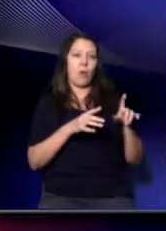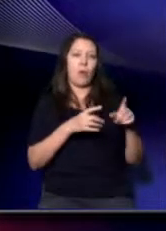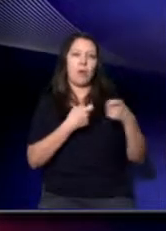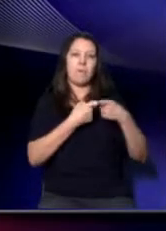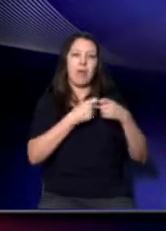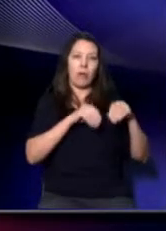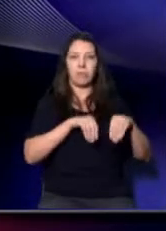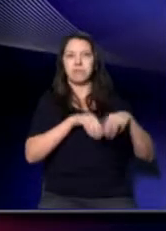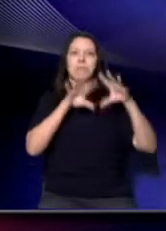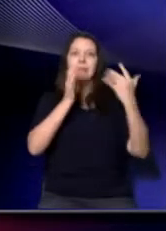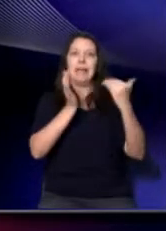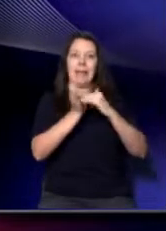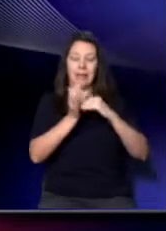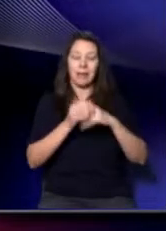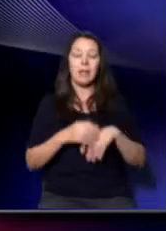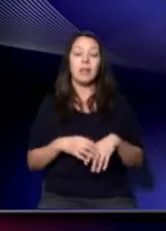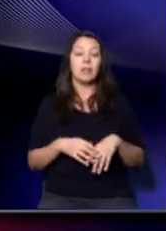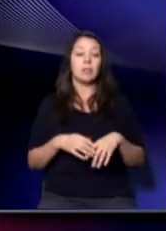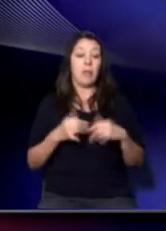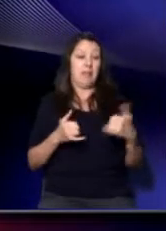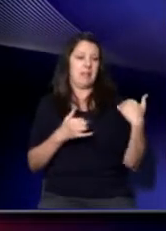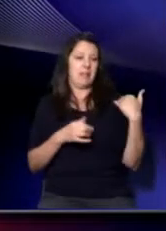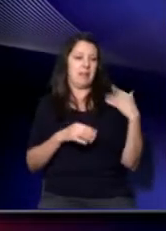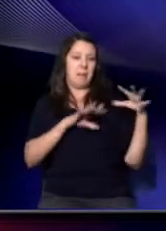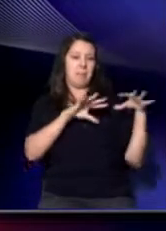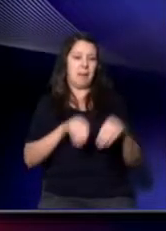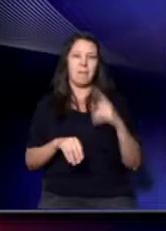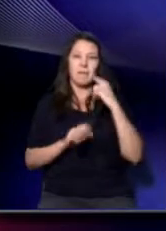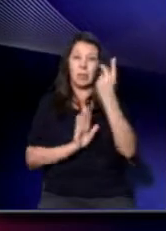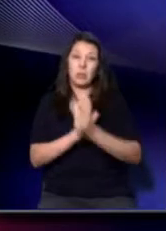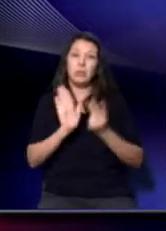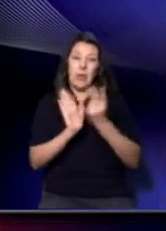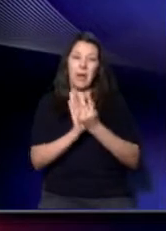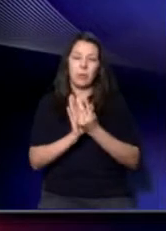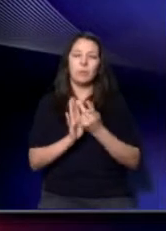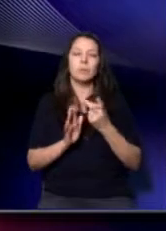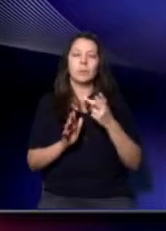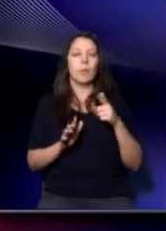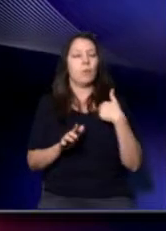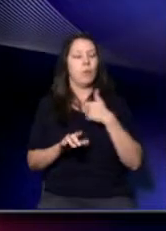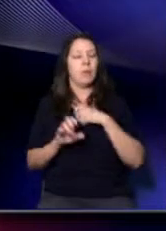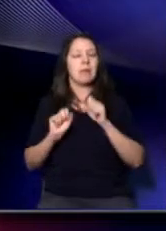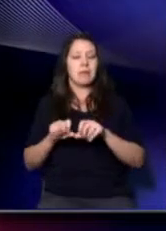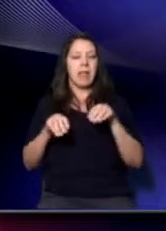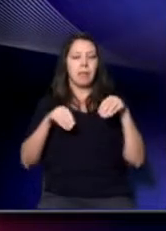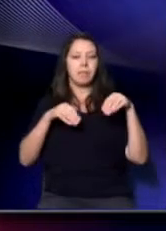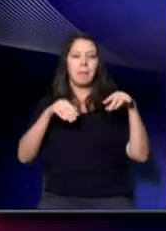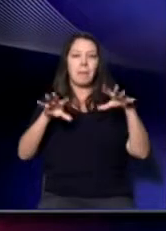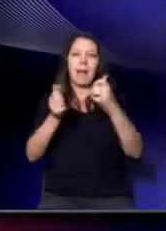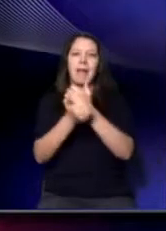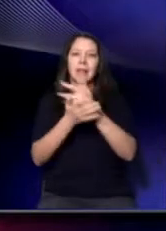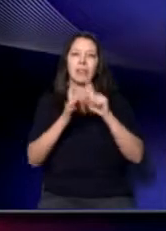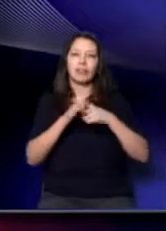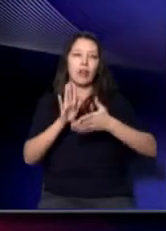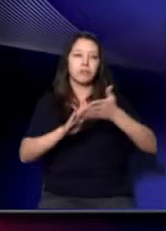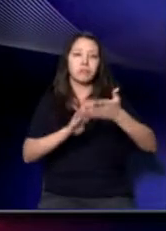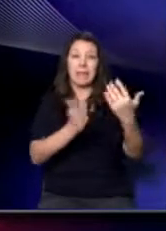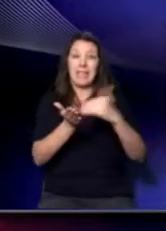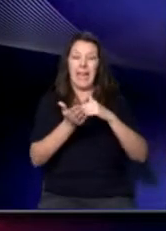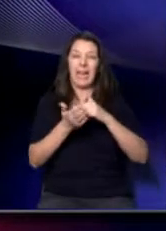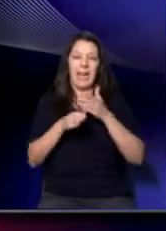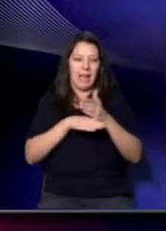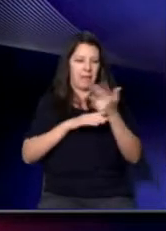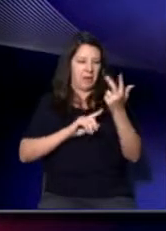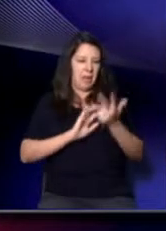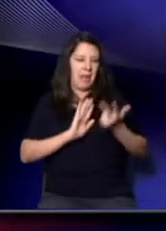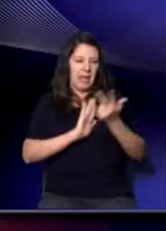time, power was out for about 2 hours, and so we were able to bring the systems back up within after 3 hours, everything came back